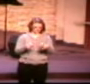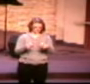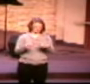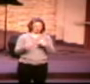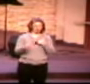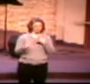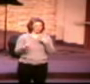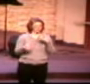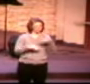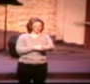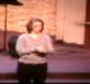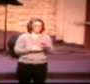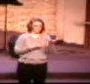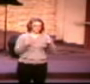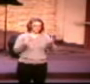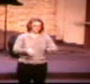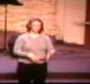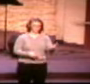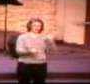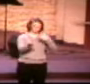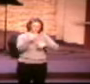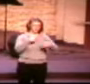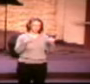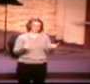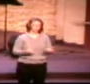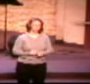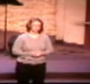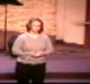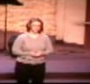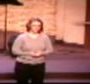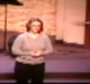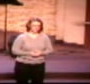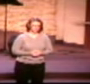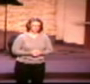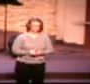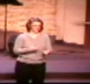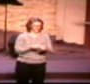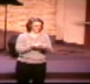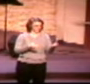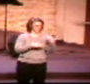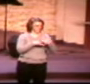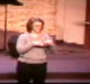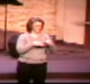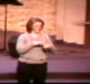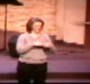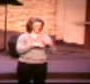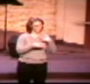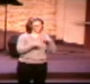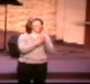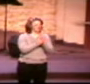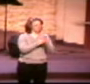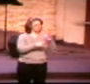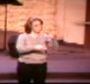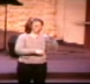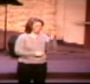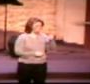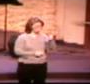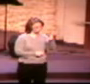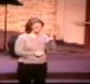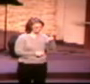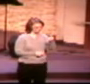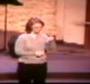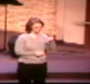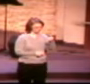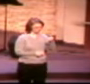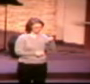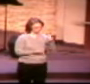to go ahead and invite the servers to make their way down. And they're going to pass the bread, but I'm going to ask you to hold the bread for